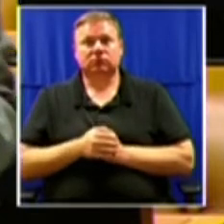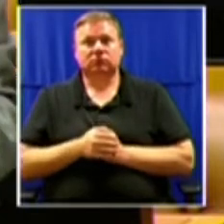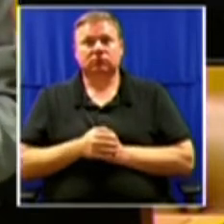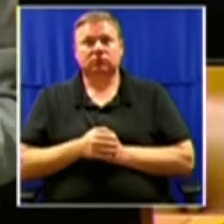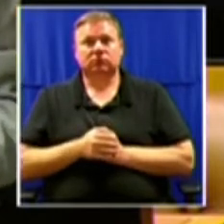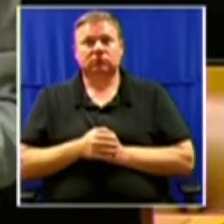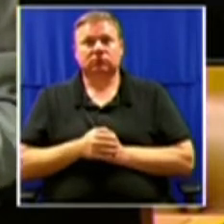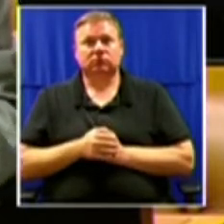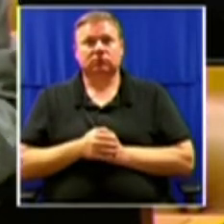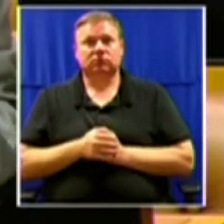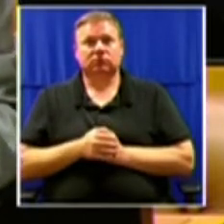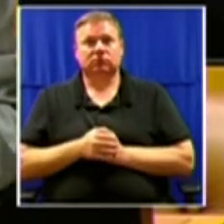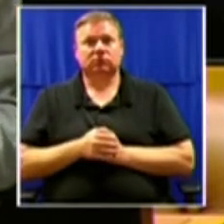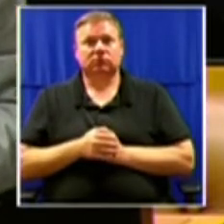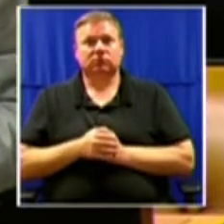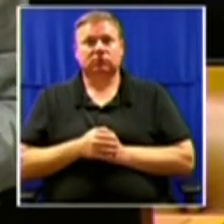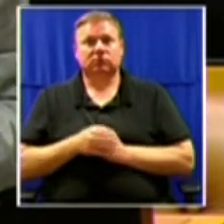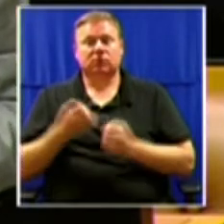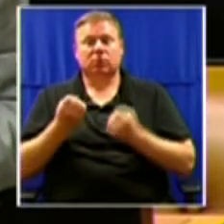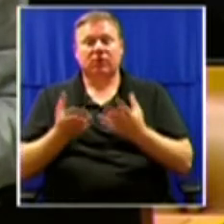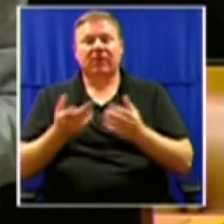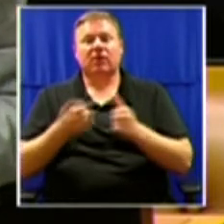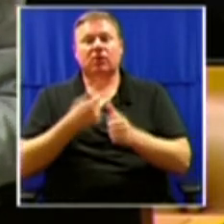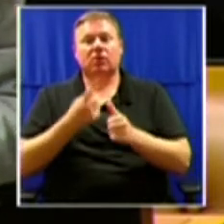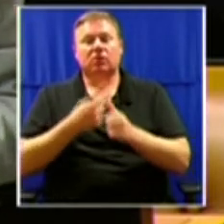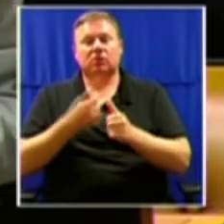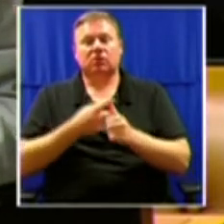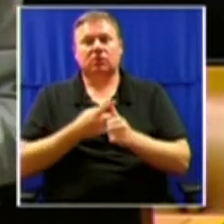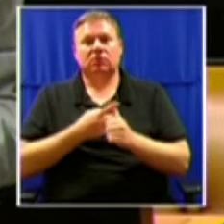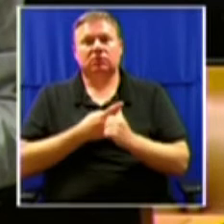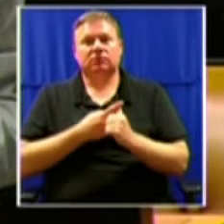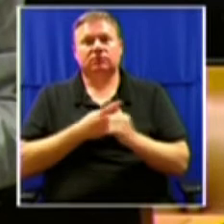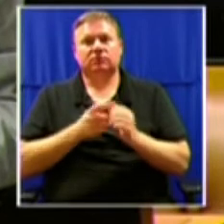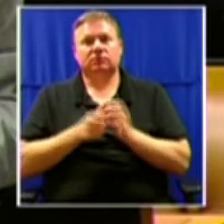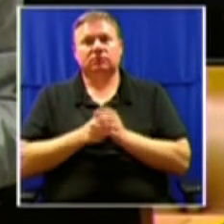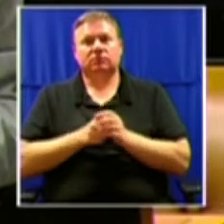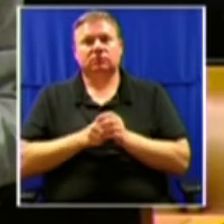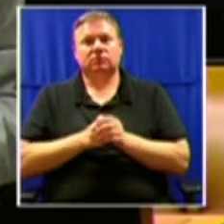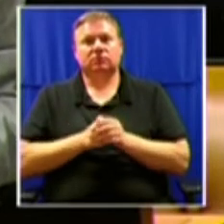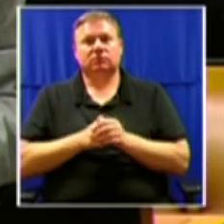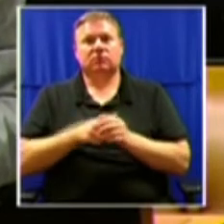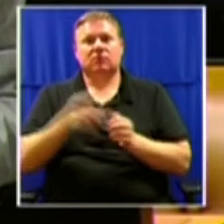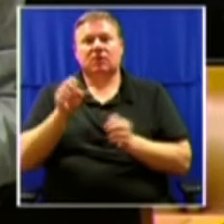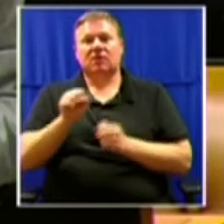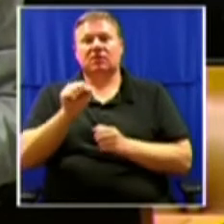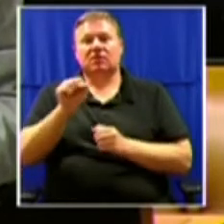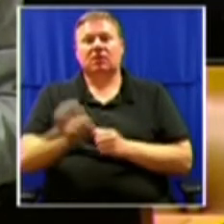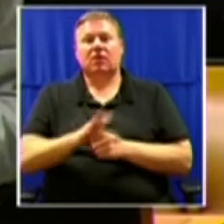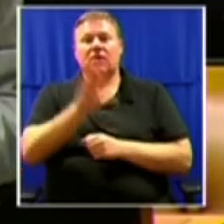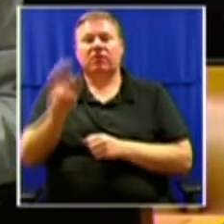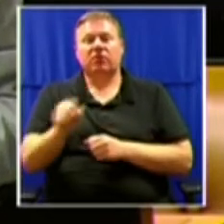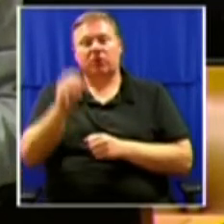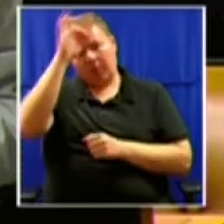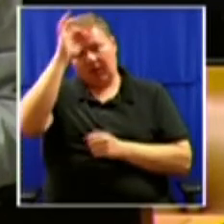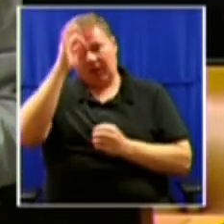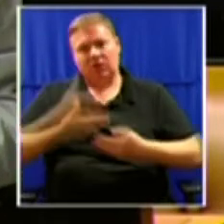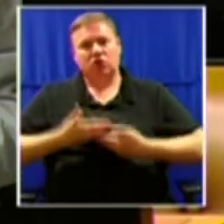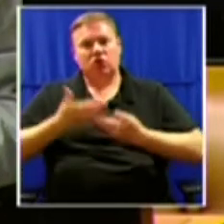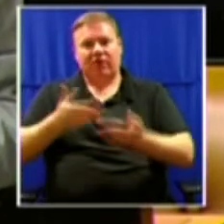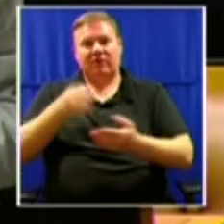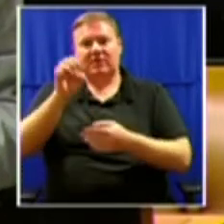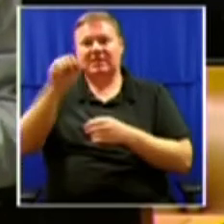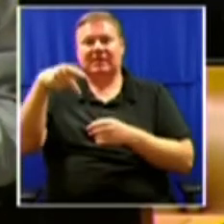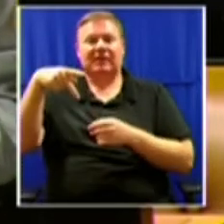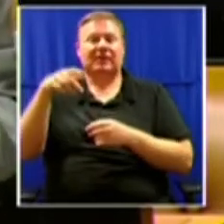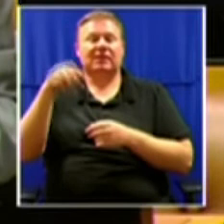and providing the answer that the South African Police Service, as